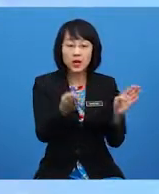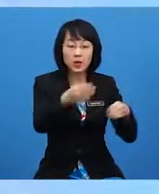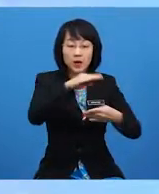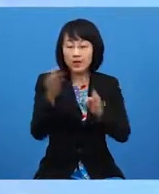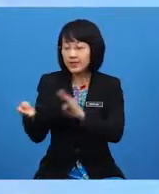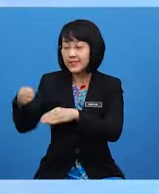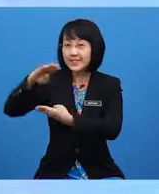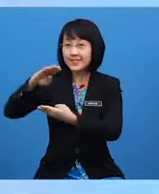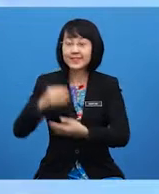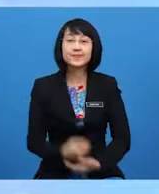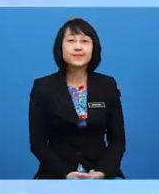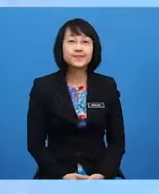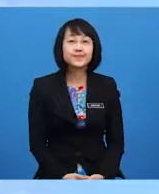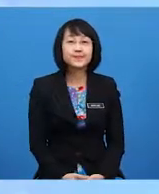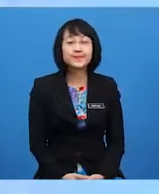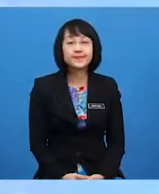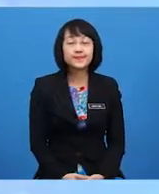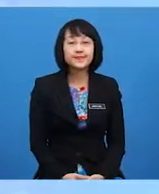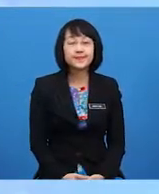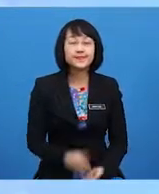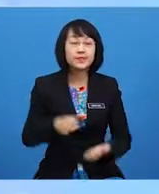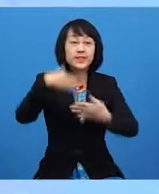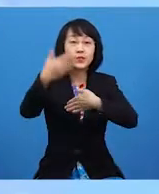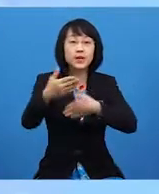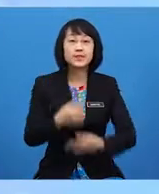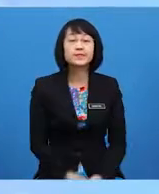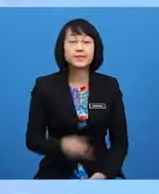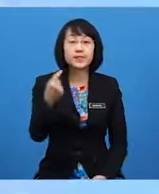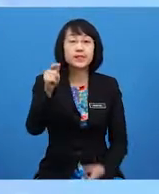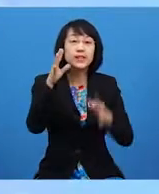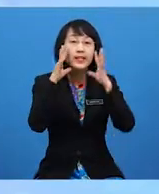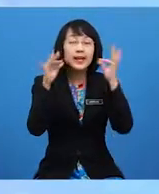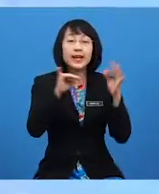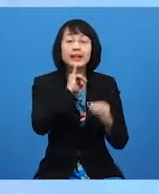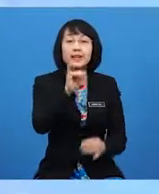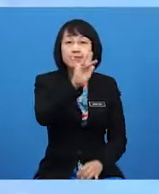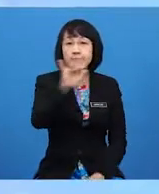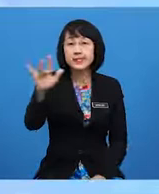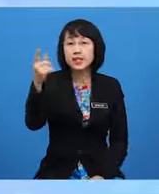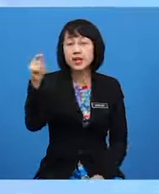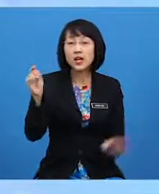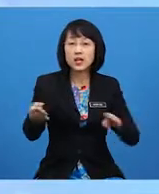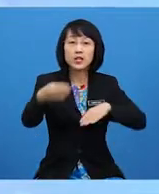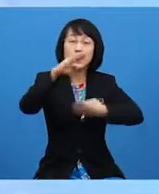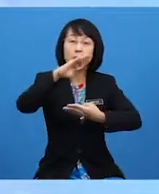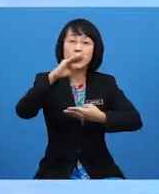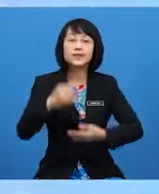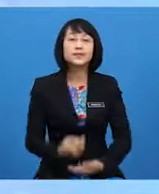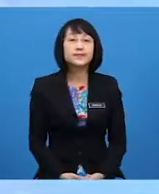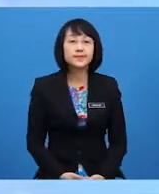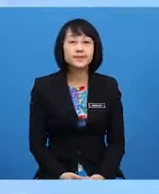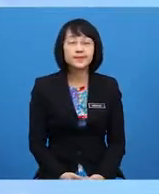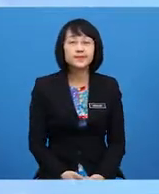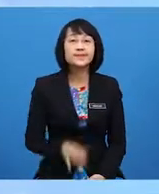Yes, boys and girls, it is next to. The cat is next to the box.